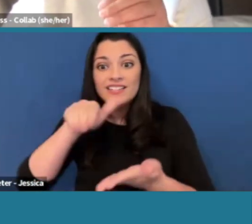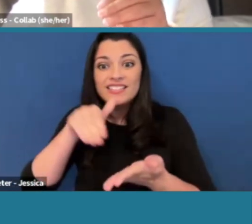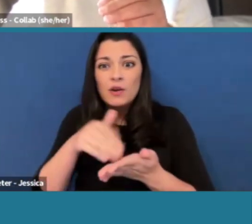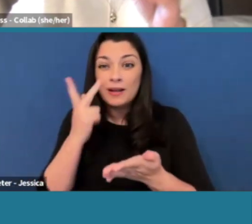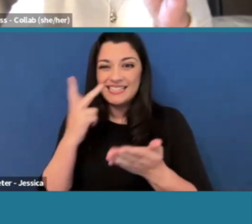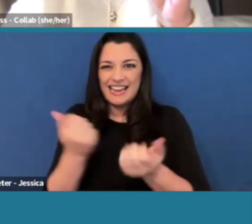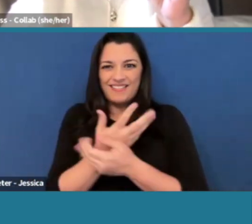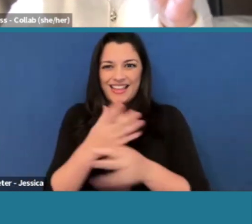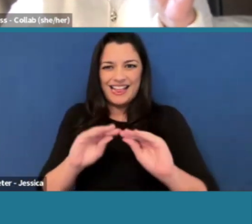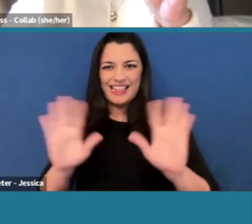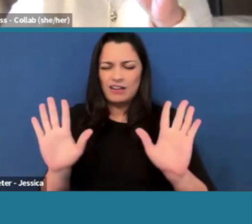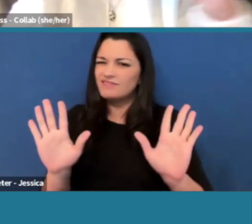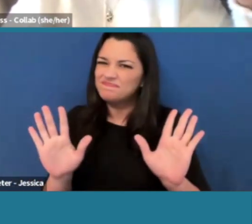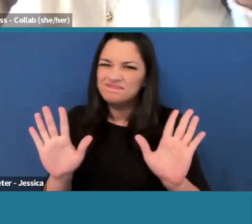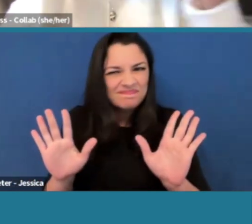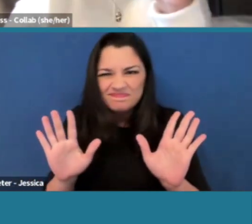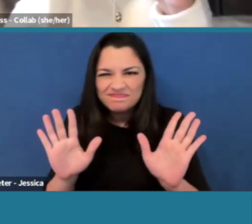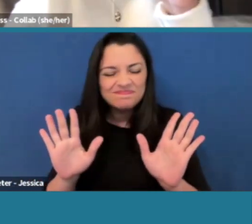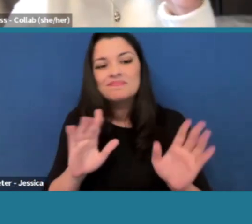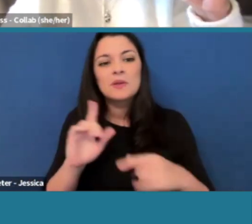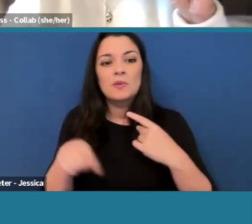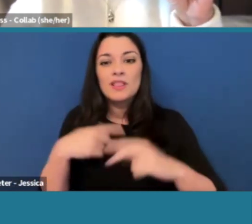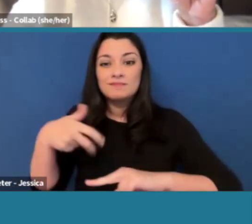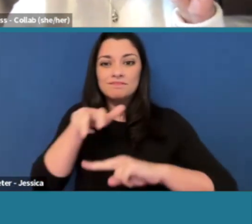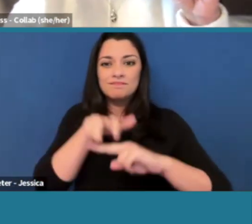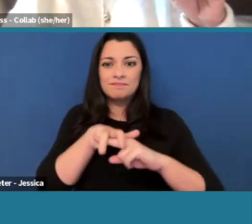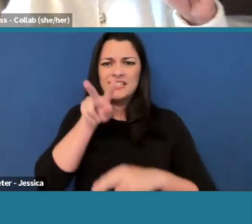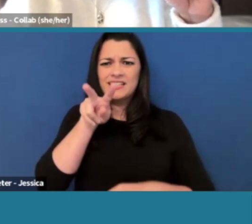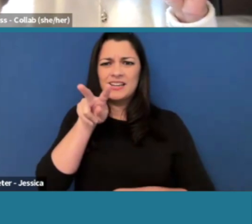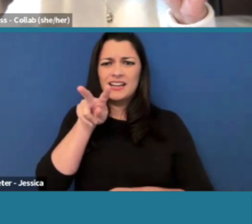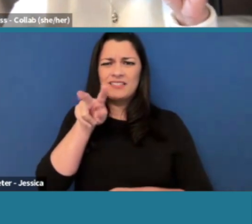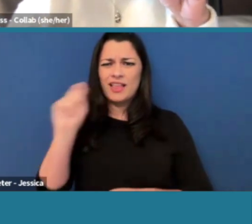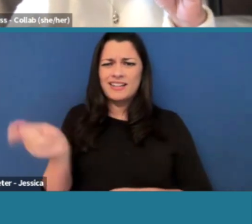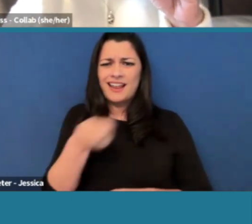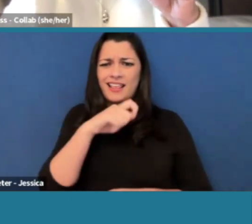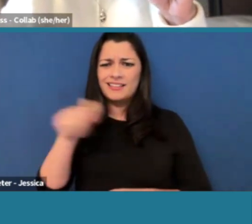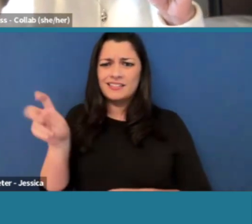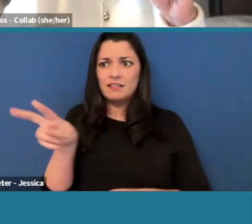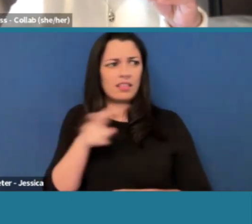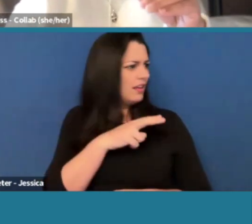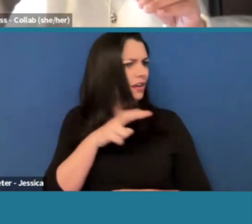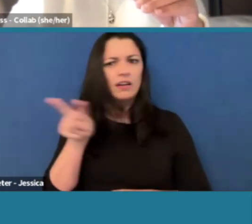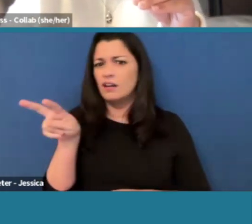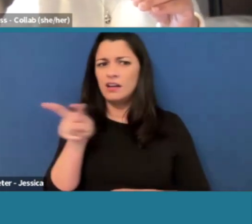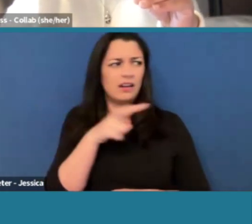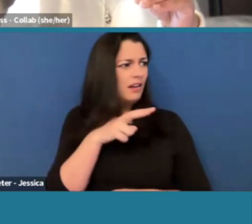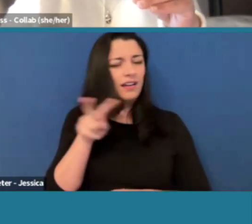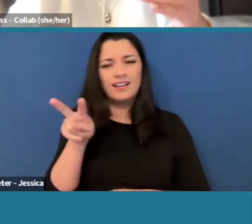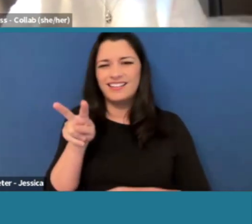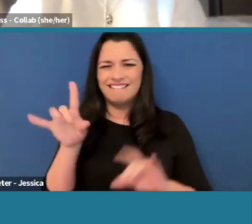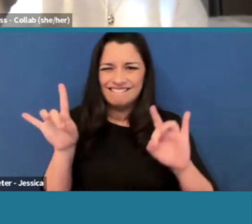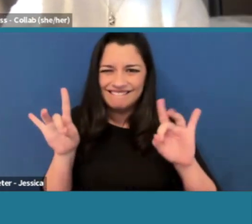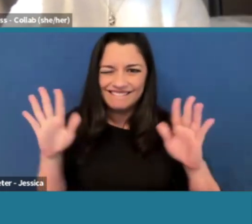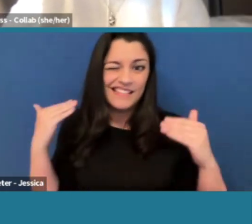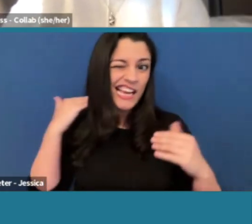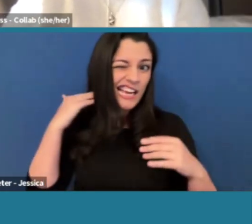When you do that, that means that the deaf patron has kind of this tennis match neck as they have to look back and forth